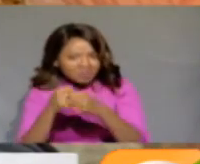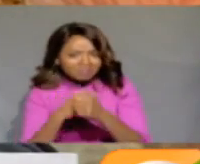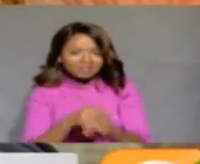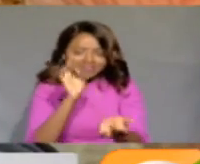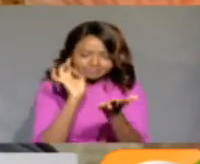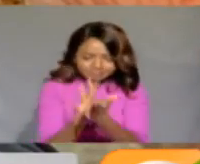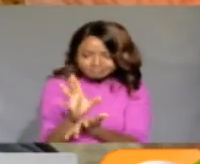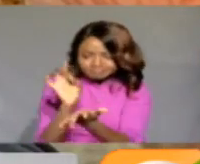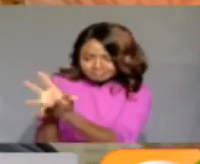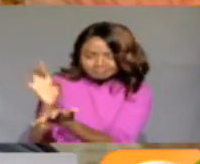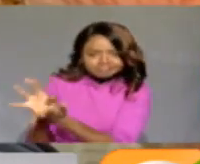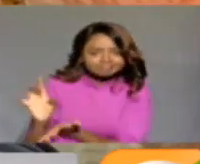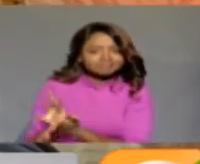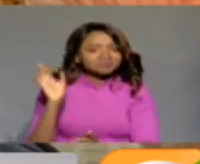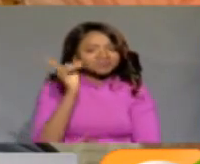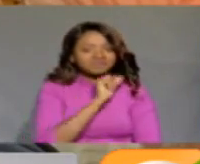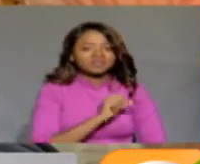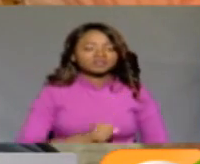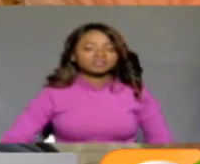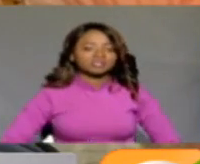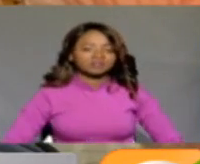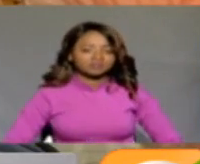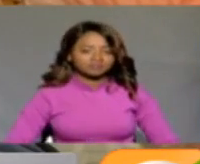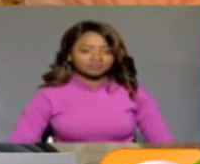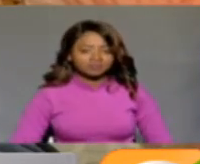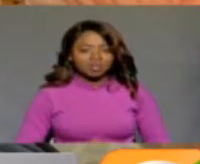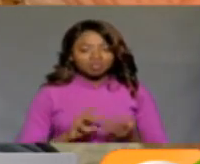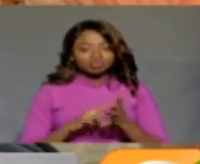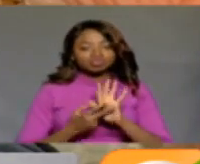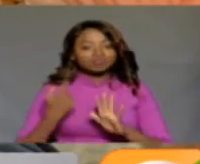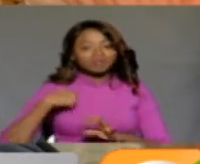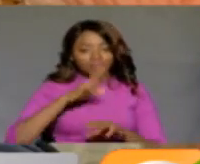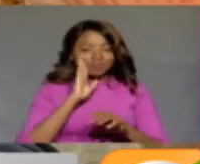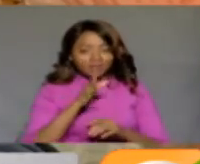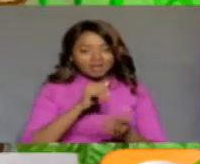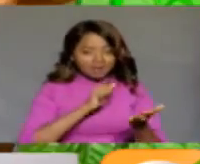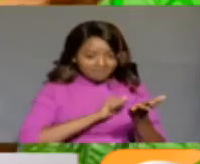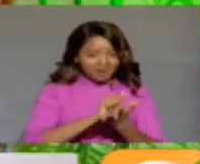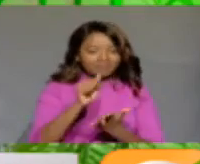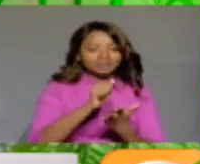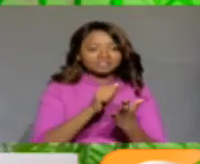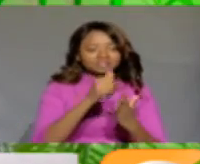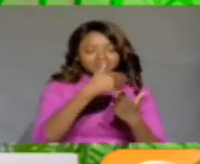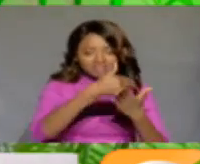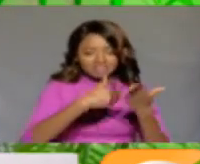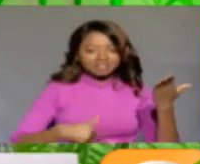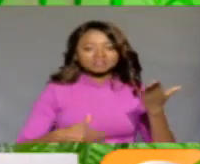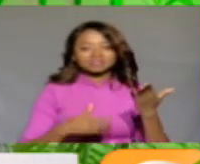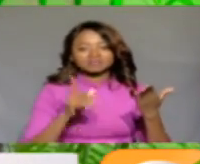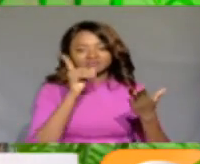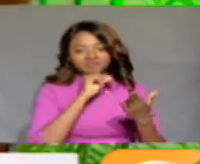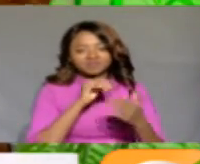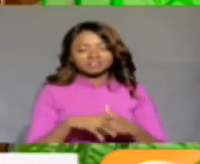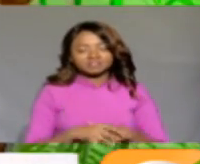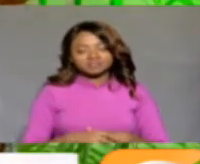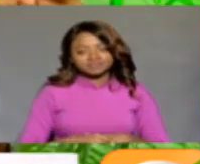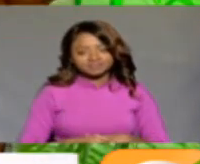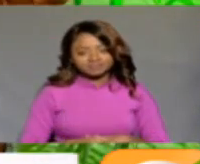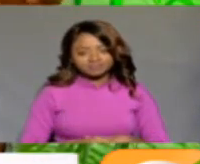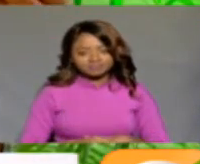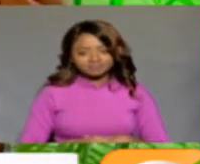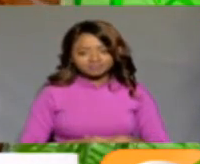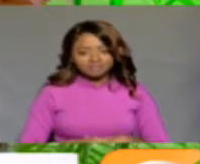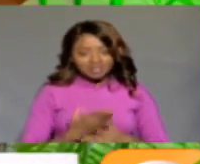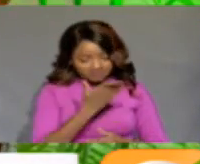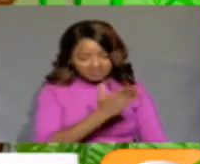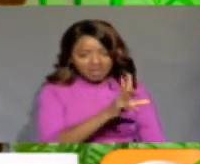because they don't know they've been deregistered. Exactly. And soon, I think we should be able to publish that list if it's already not there in our website.